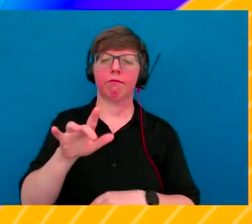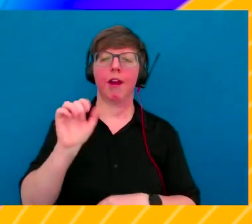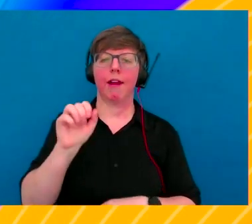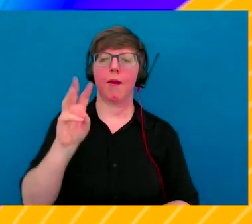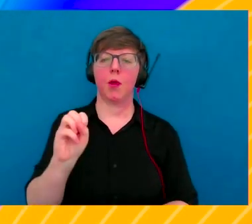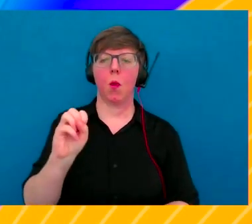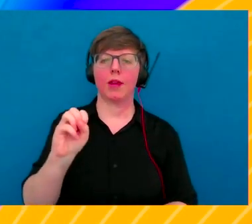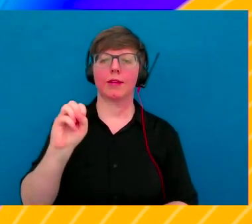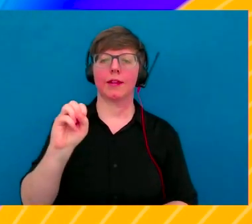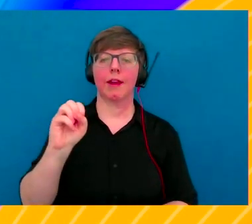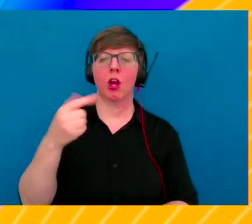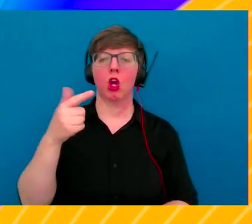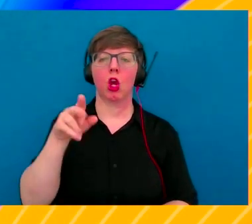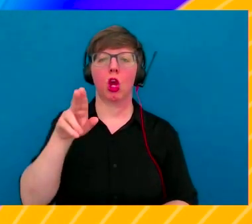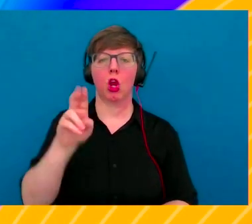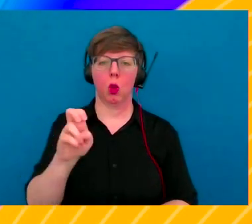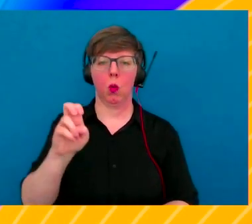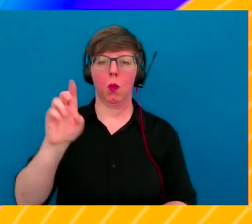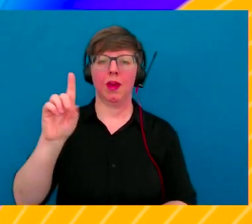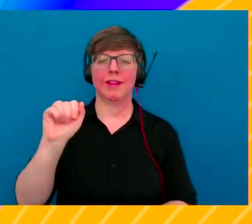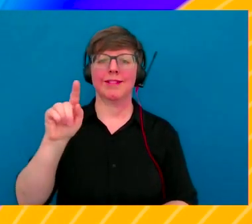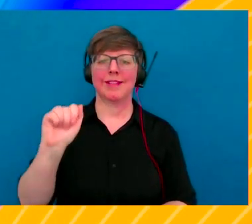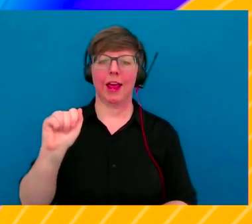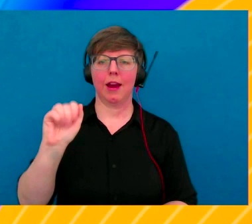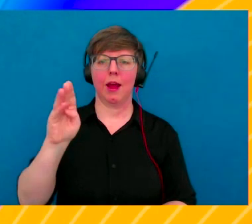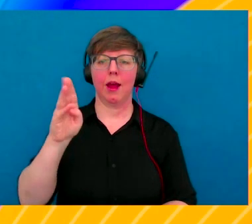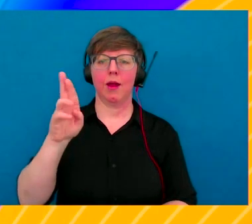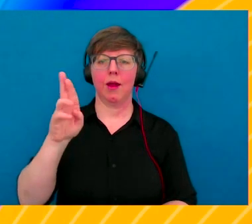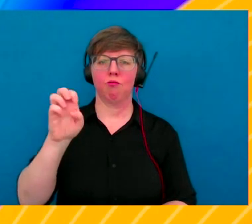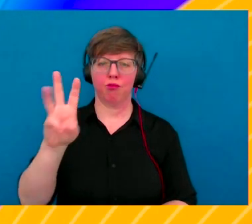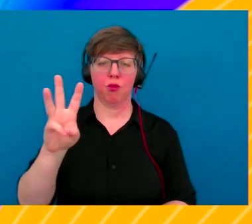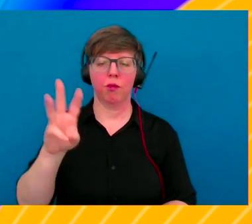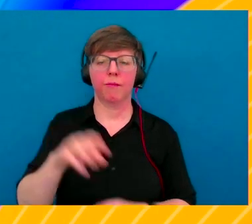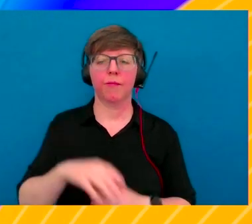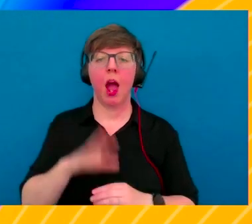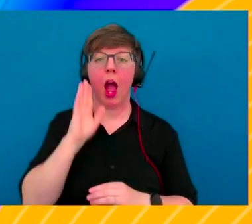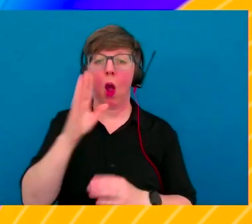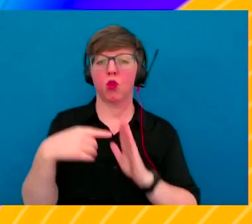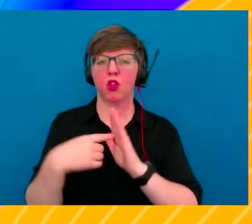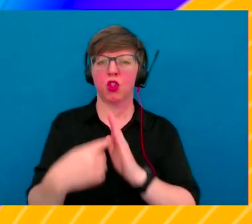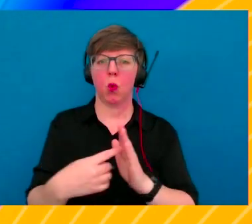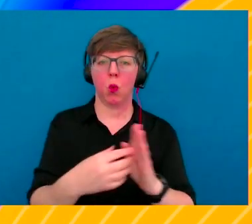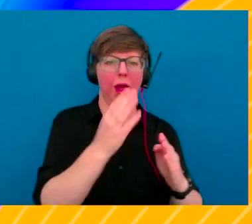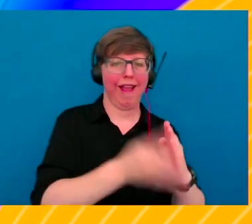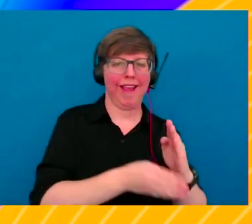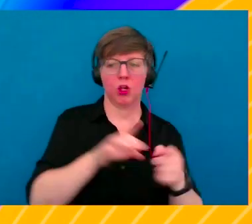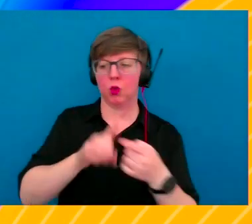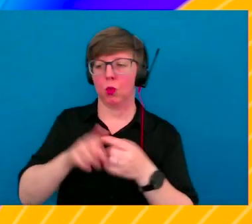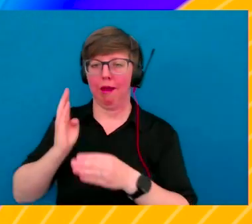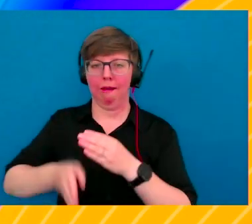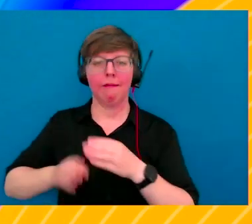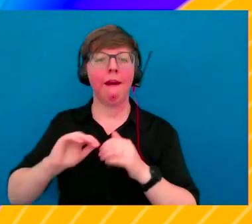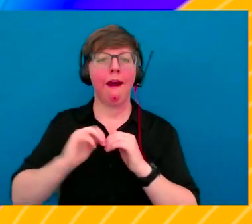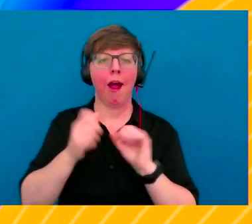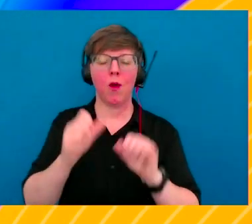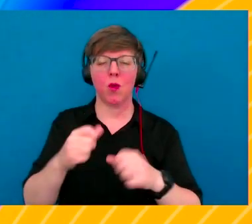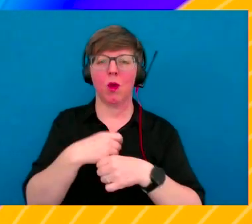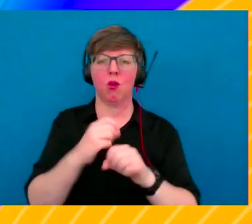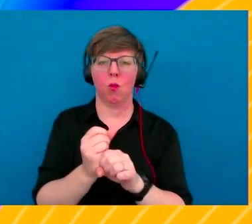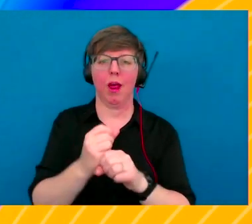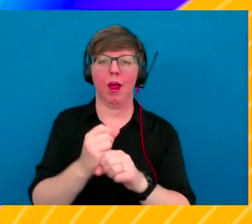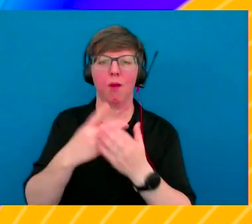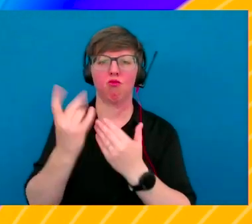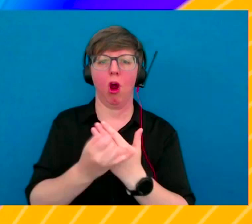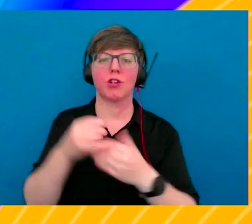page here. And I'm going to show you the full end to end of how you would go about creating a project in DataBrew,